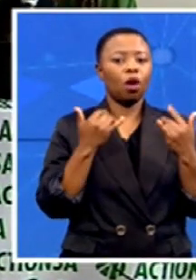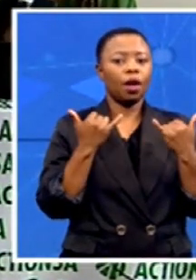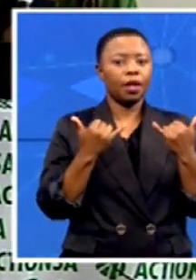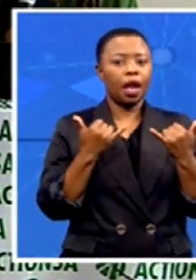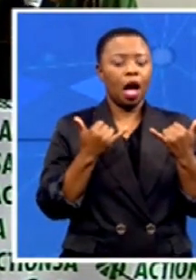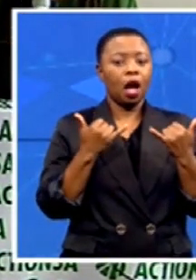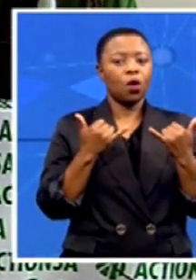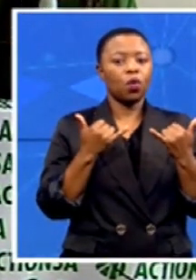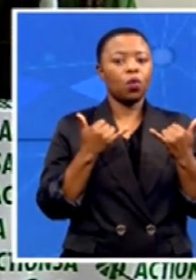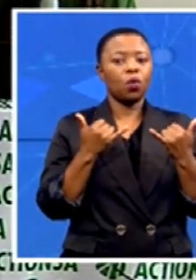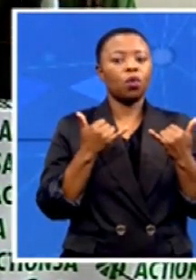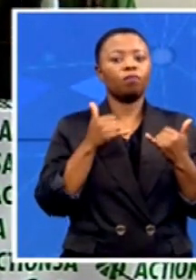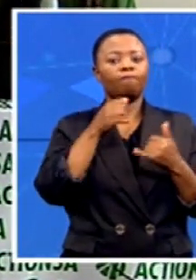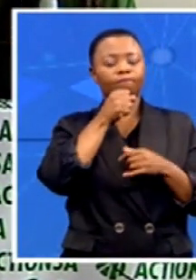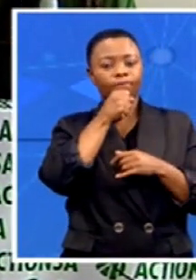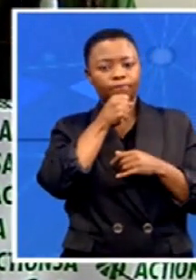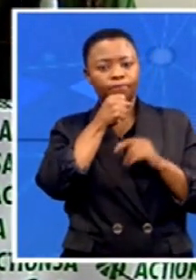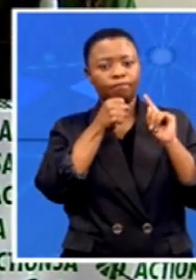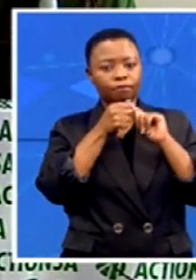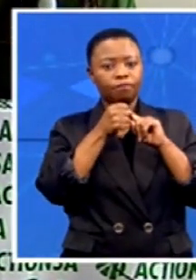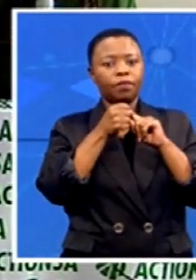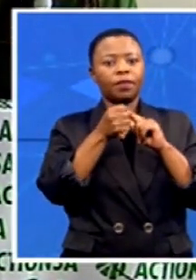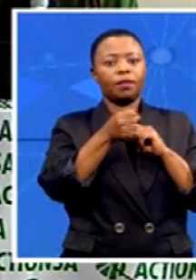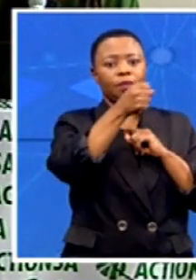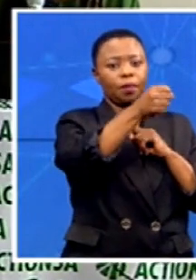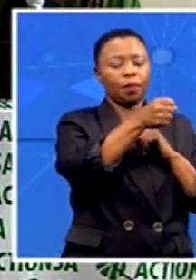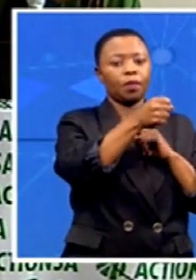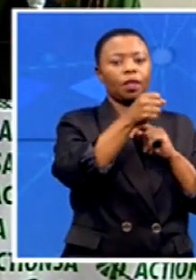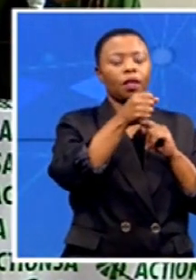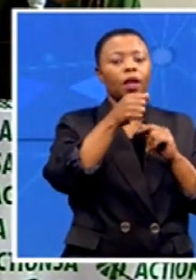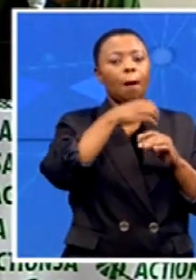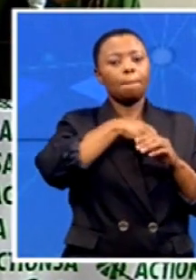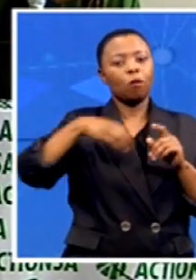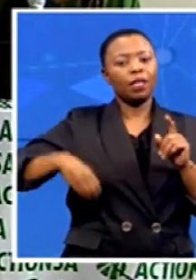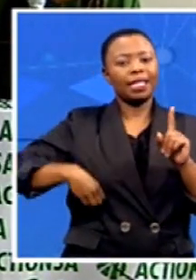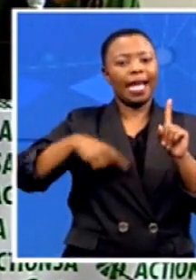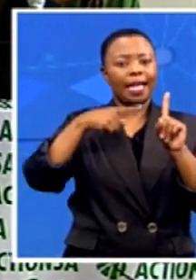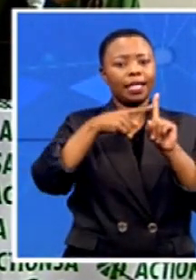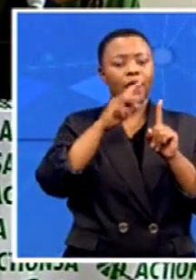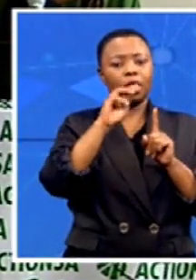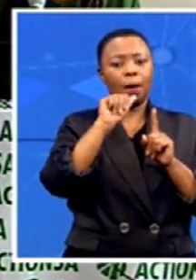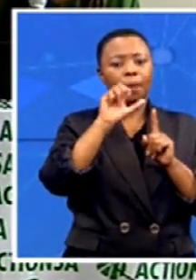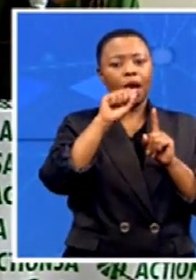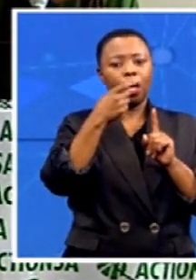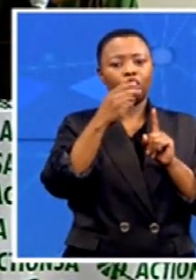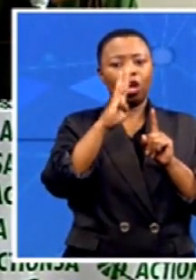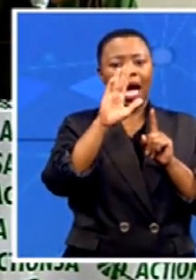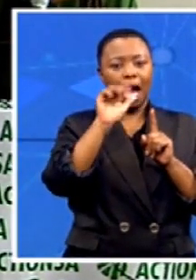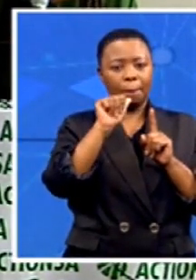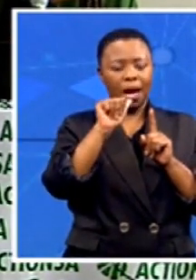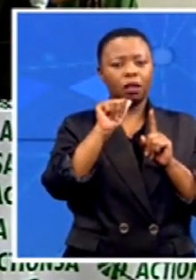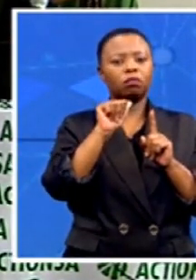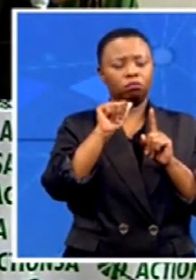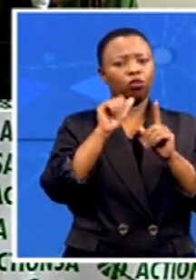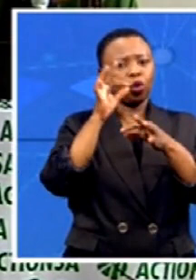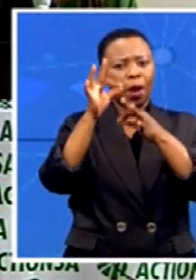the President of Action SA, Mr. Herman Mashaba, to really take you through the concerns of the highest decision-making body